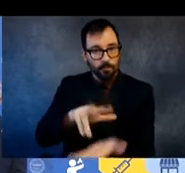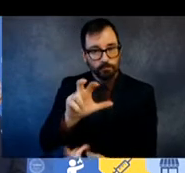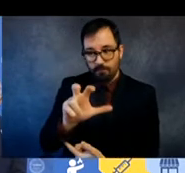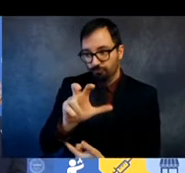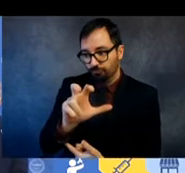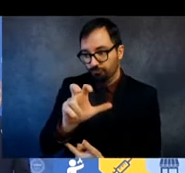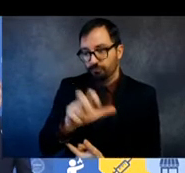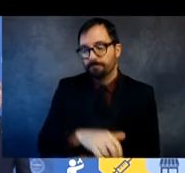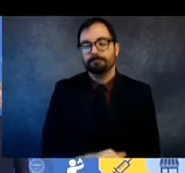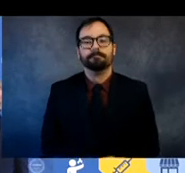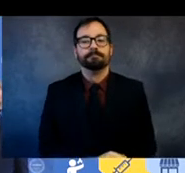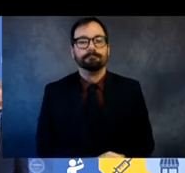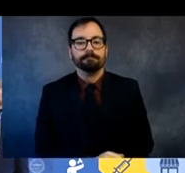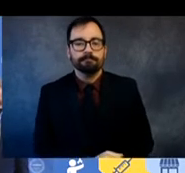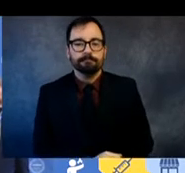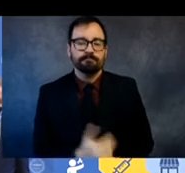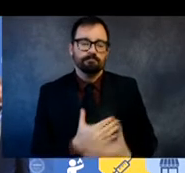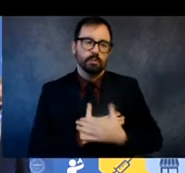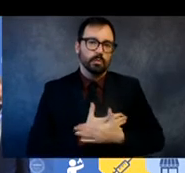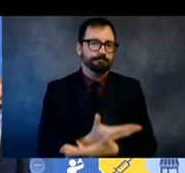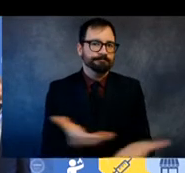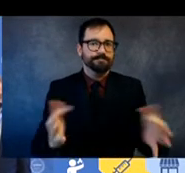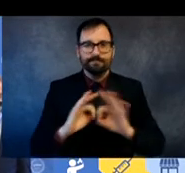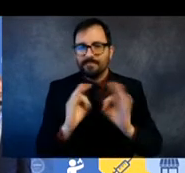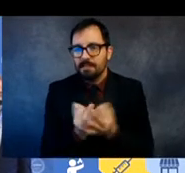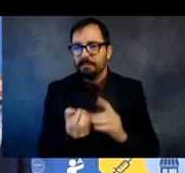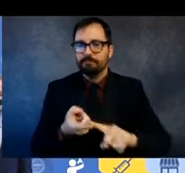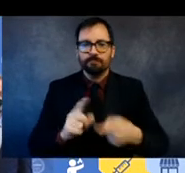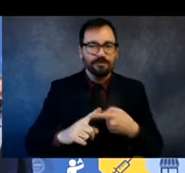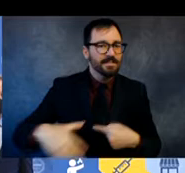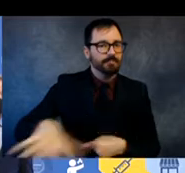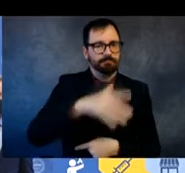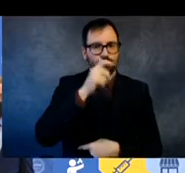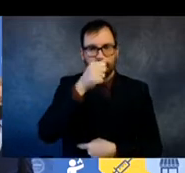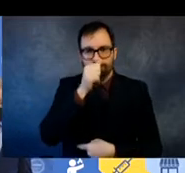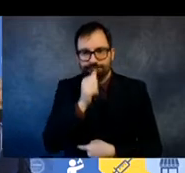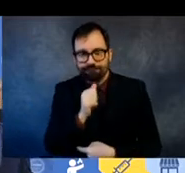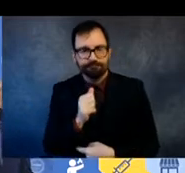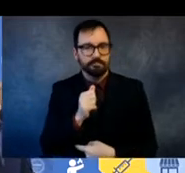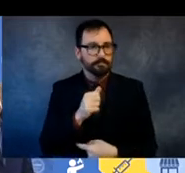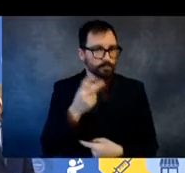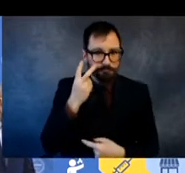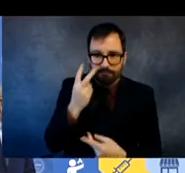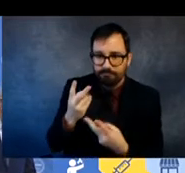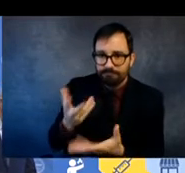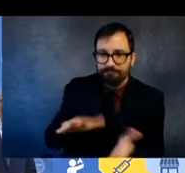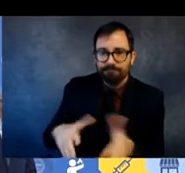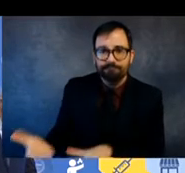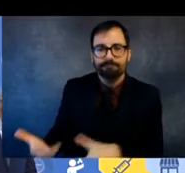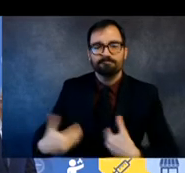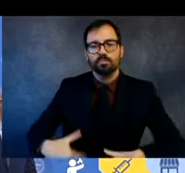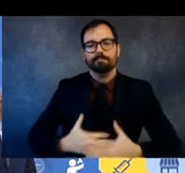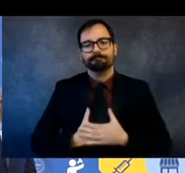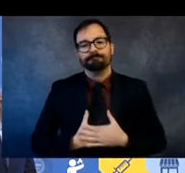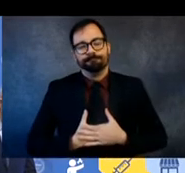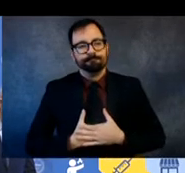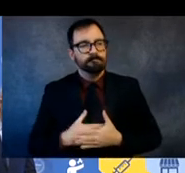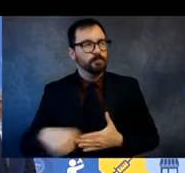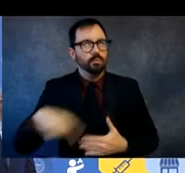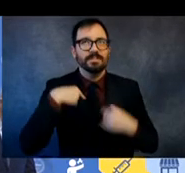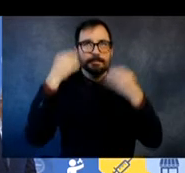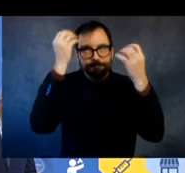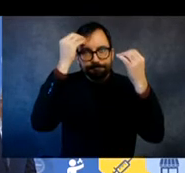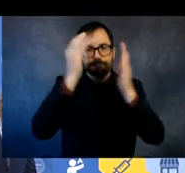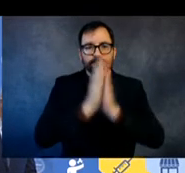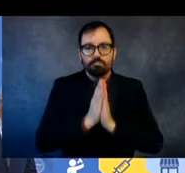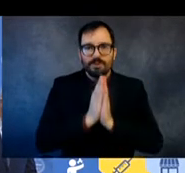ones who've lost family members during this difficult time, and also anyone still sick and suffering from COVID-19. We want you to know you're in our